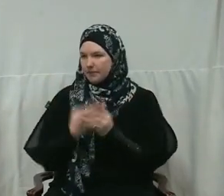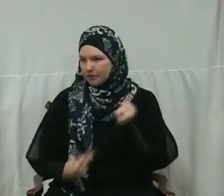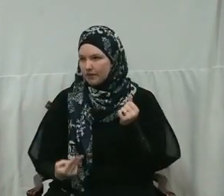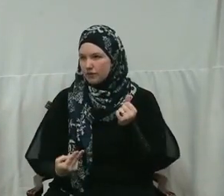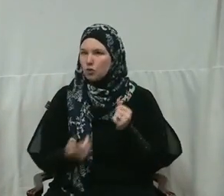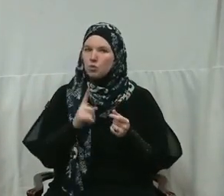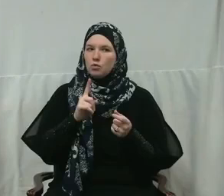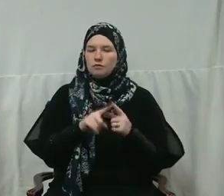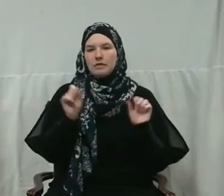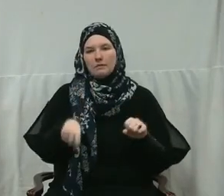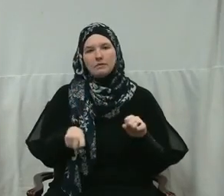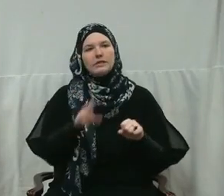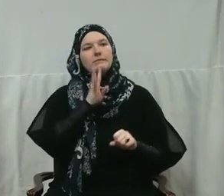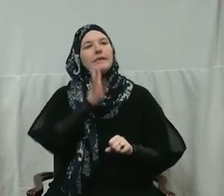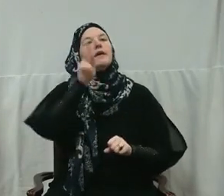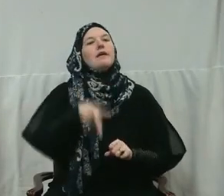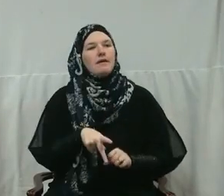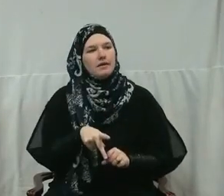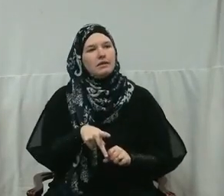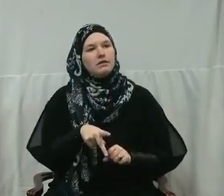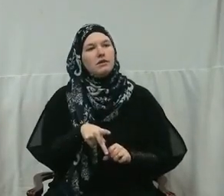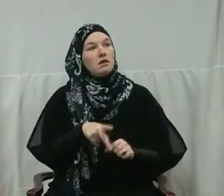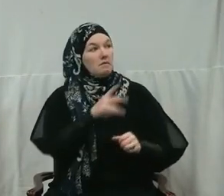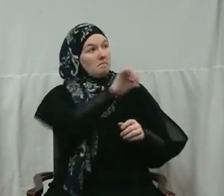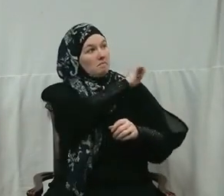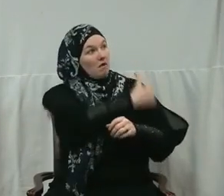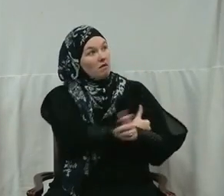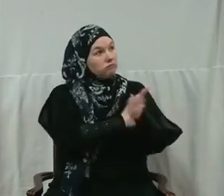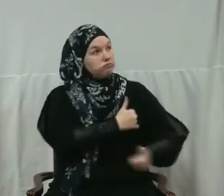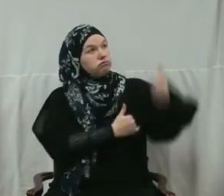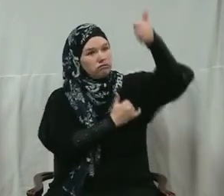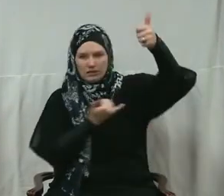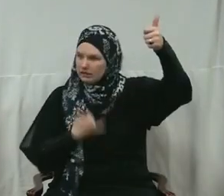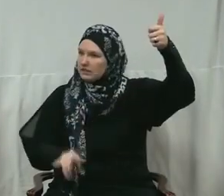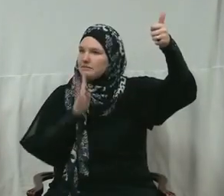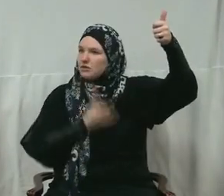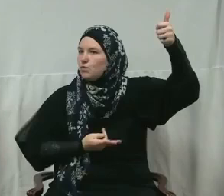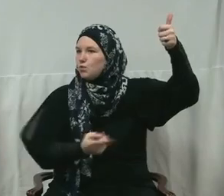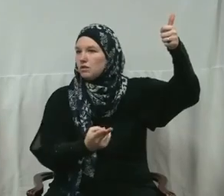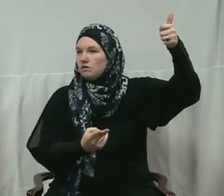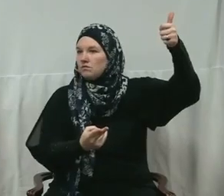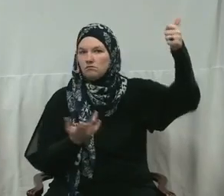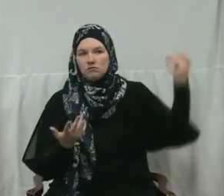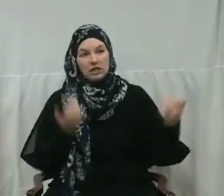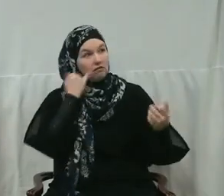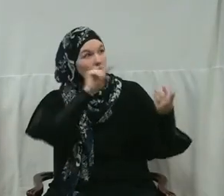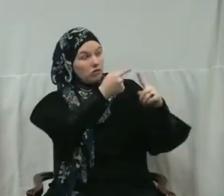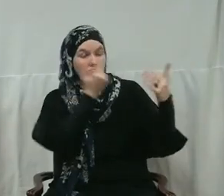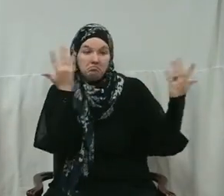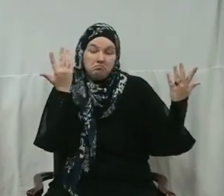To speak your mind, to speak truth to power, is part of your right as a human being.